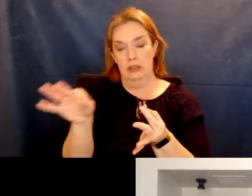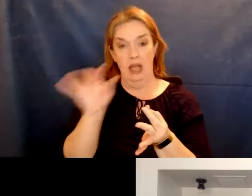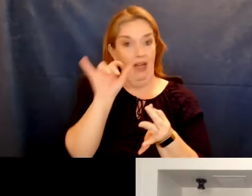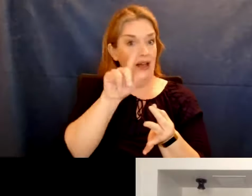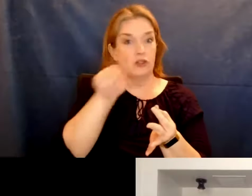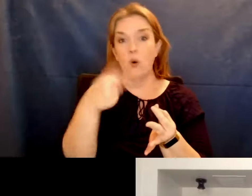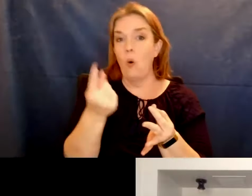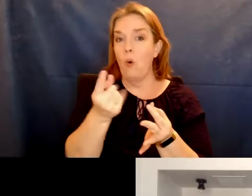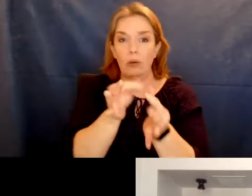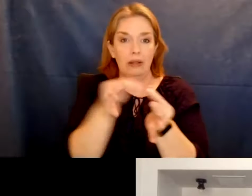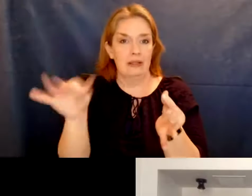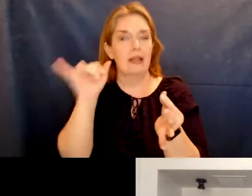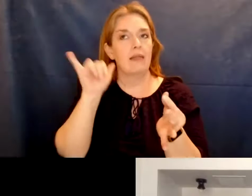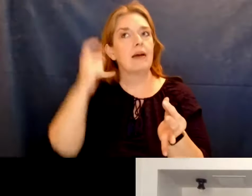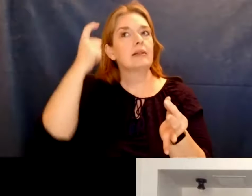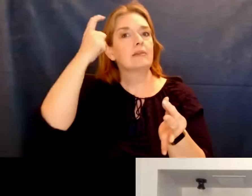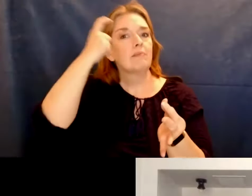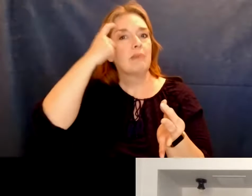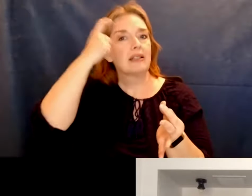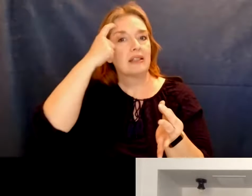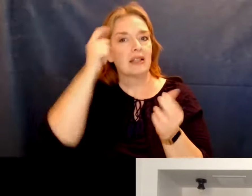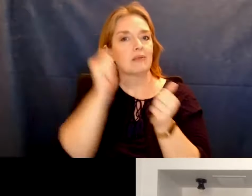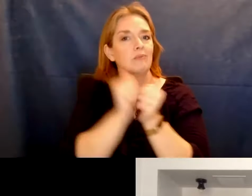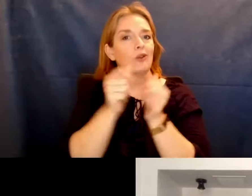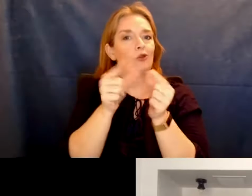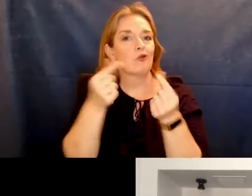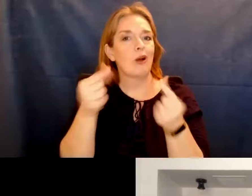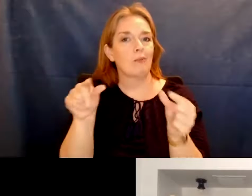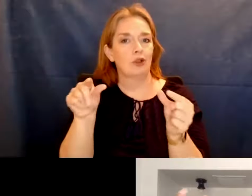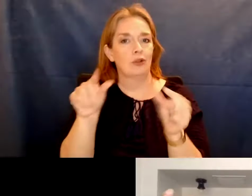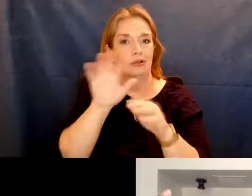sense across the entire line. And